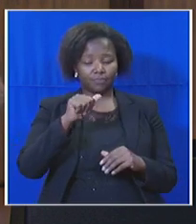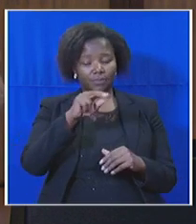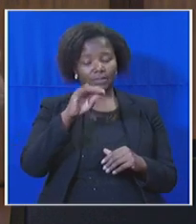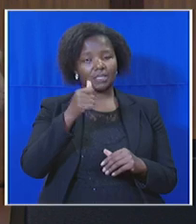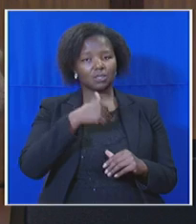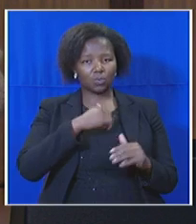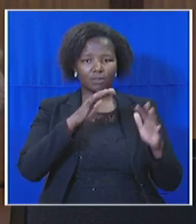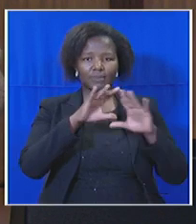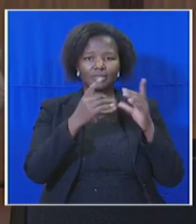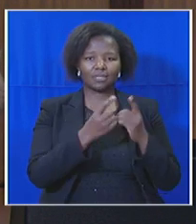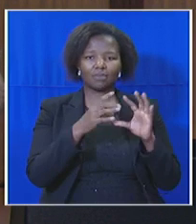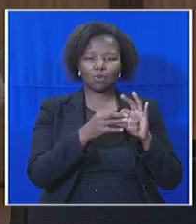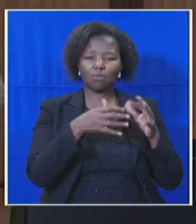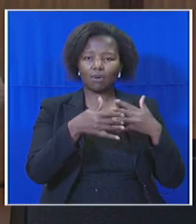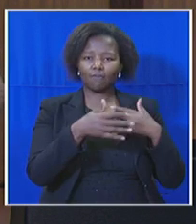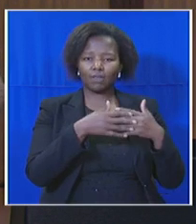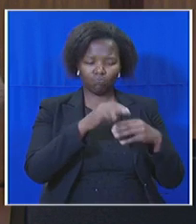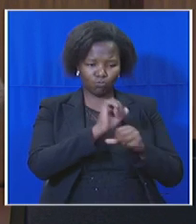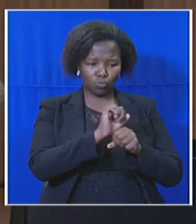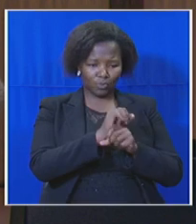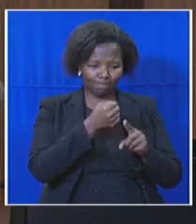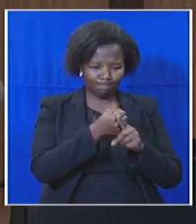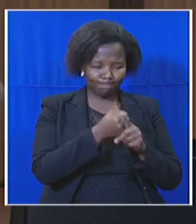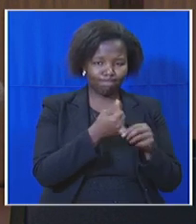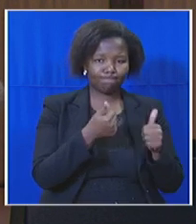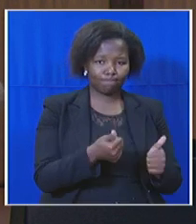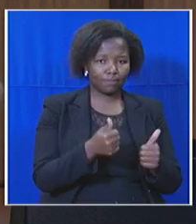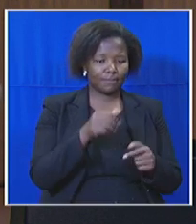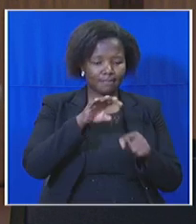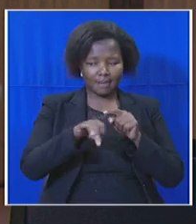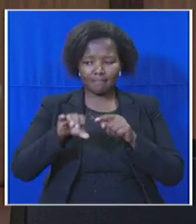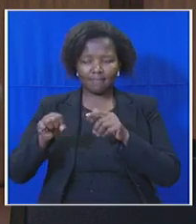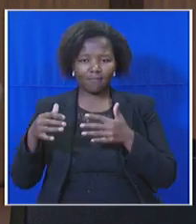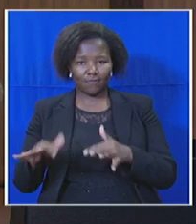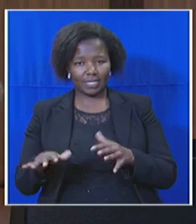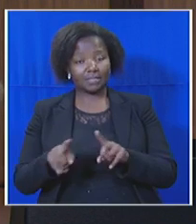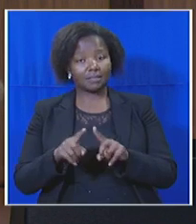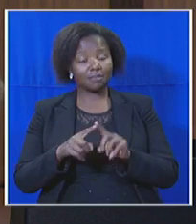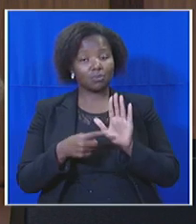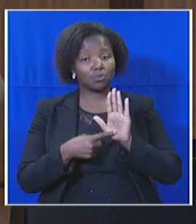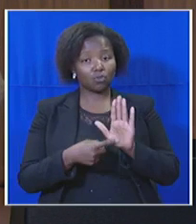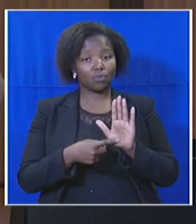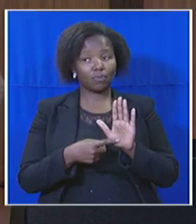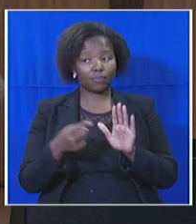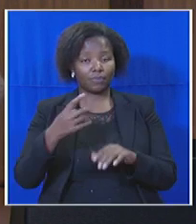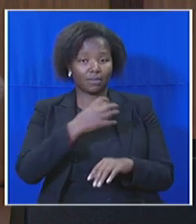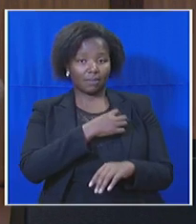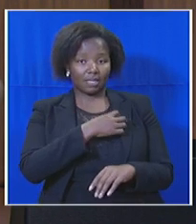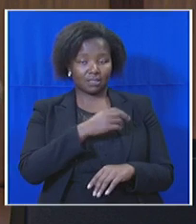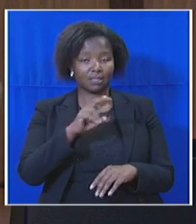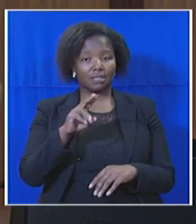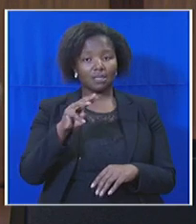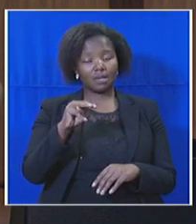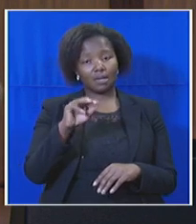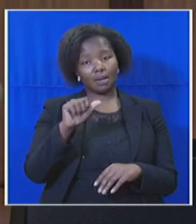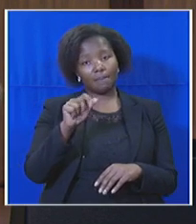Affairs for this crackdown on corruption within the department, and this is further confirmation that Minister Malusi Gigaba was correct